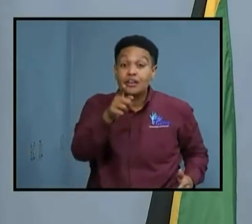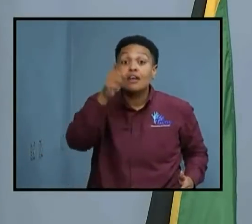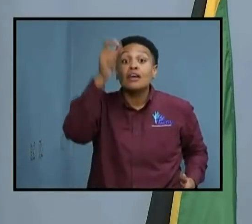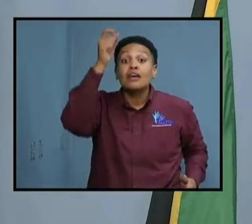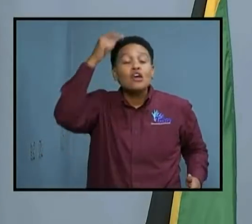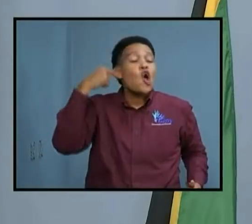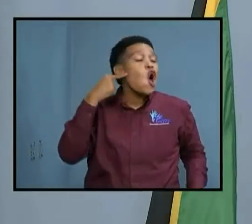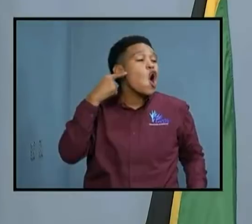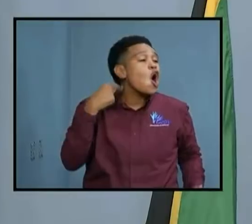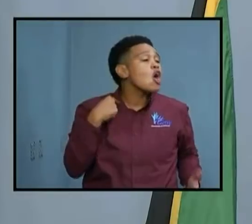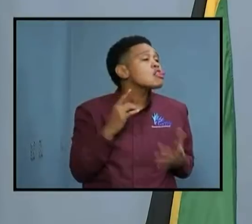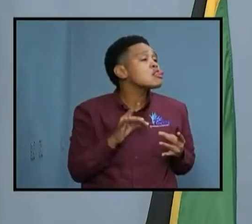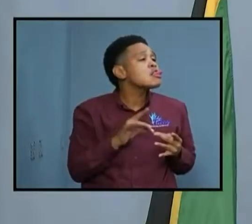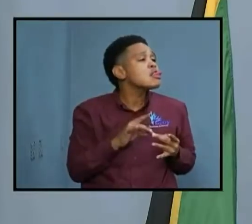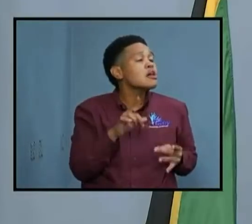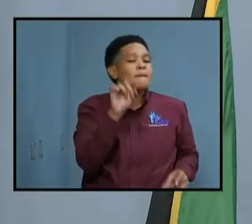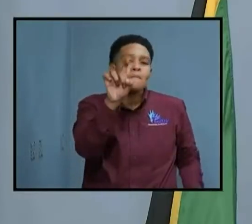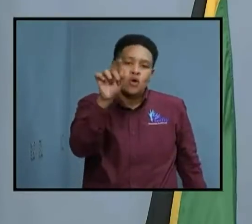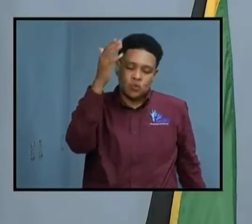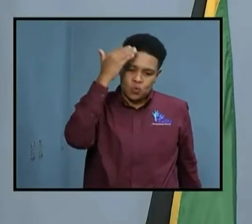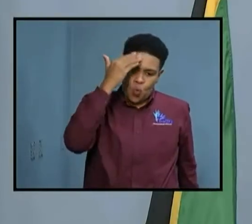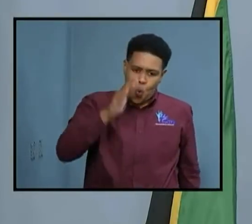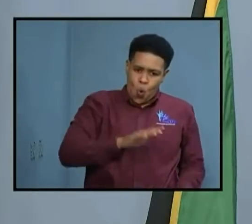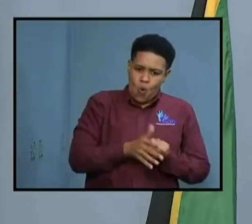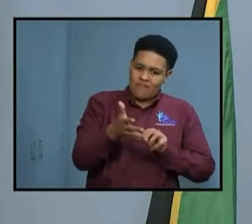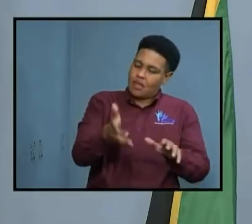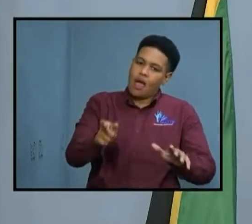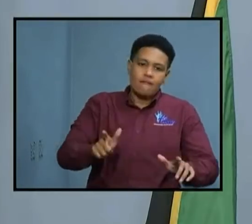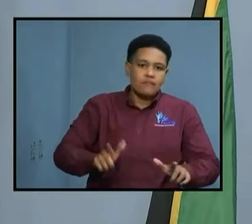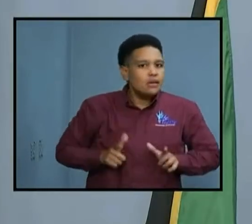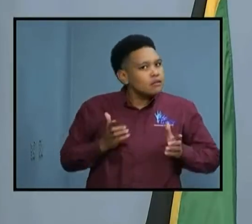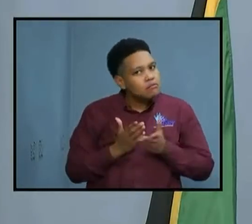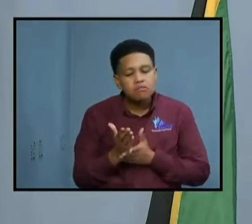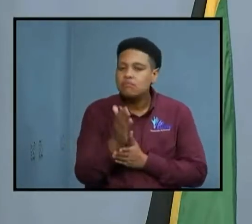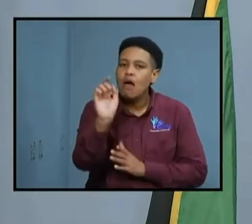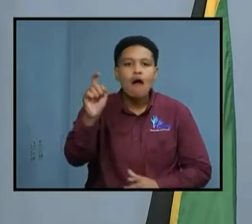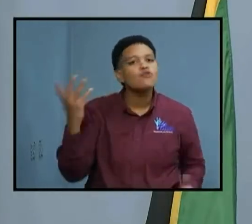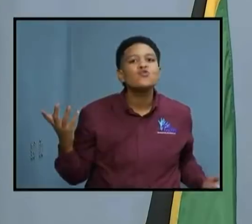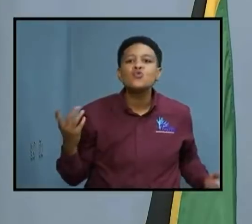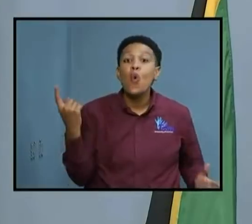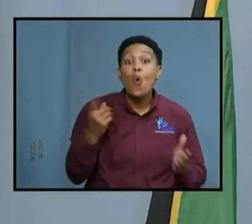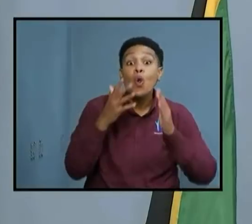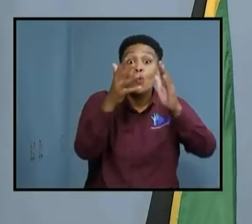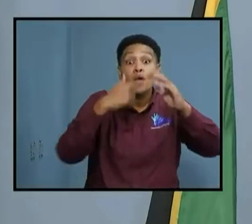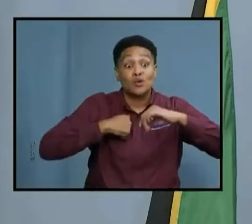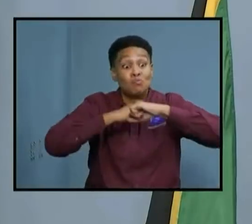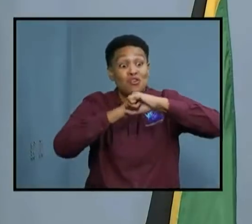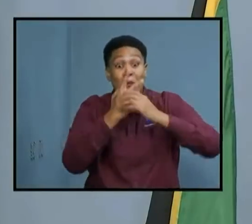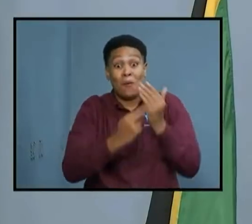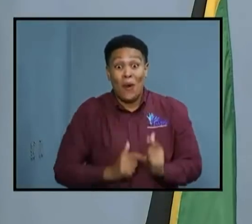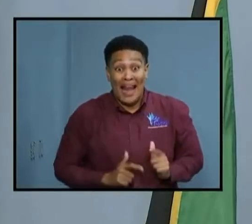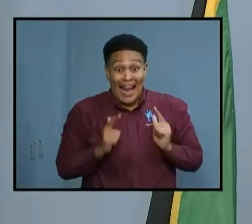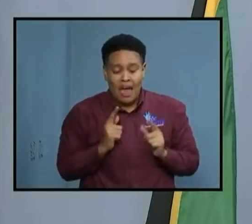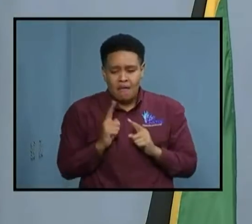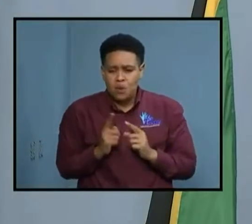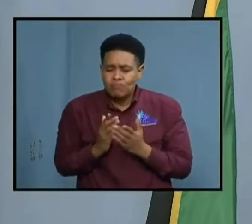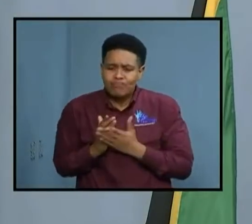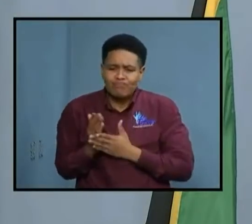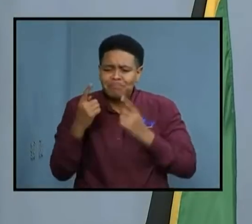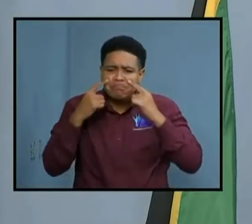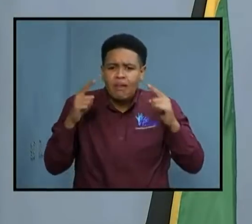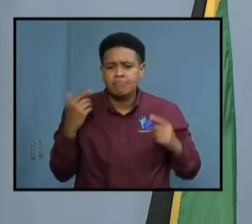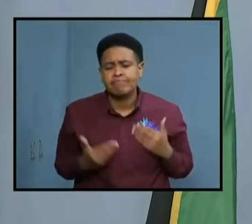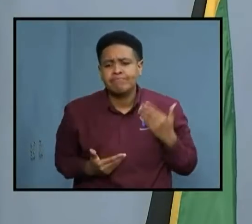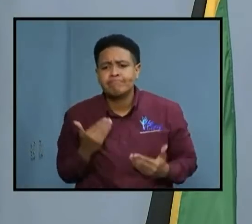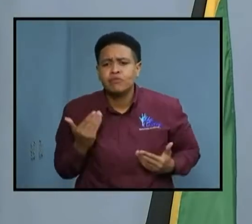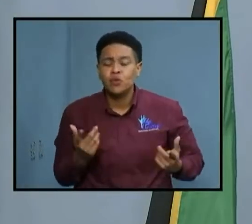the virus. The only sustainable way for us as a country to protect both our lives and livelihoods is to learn to go